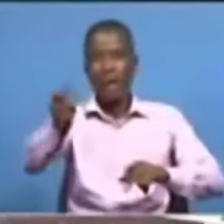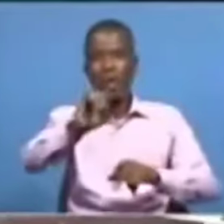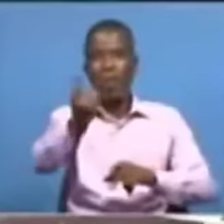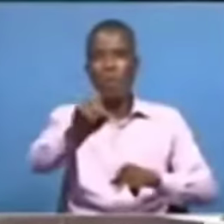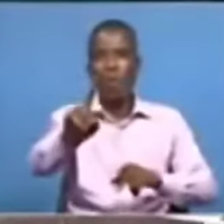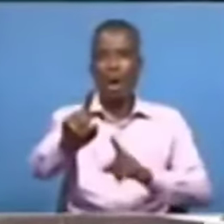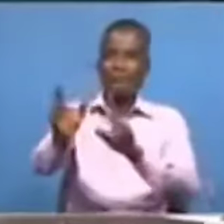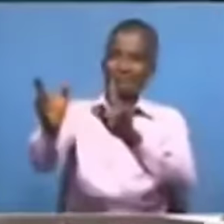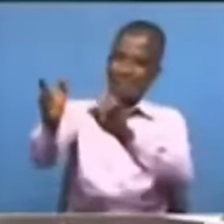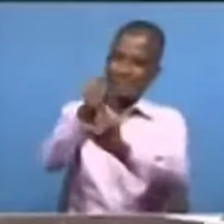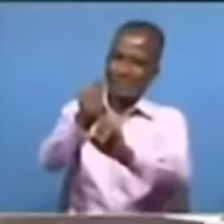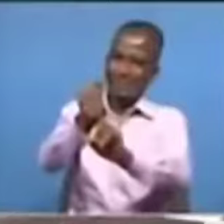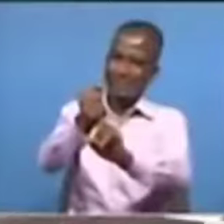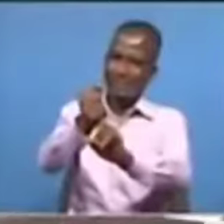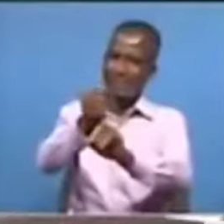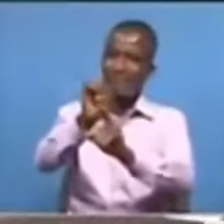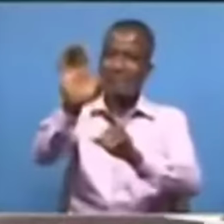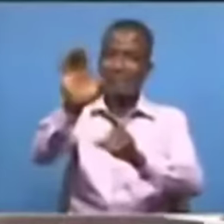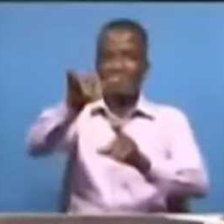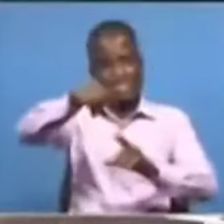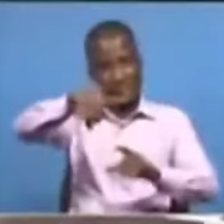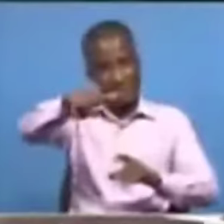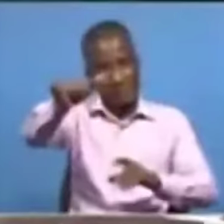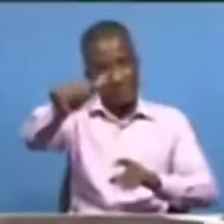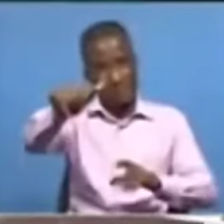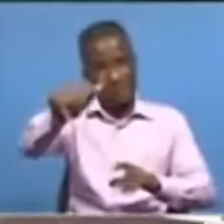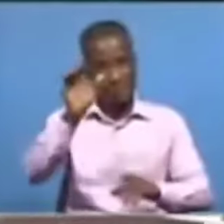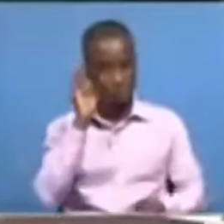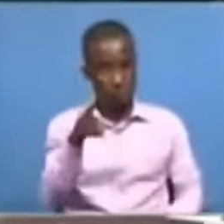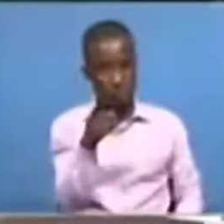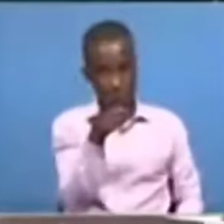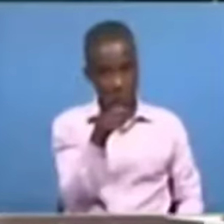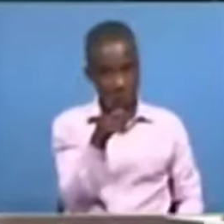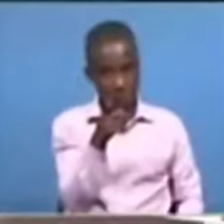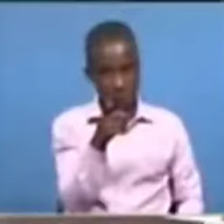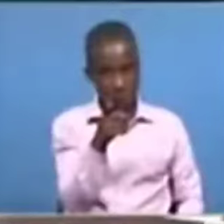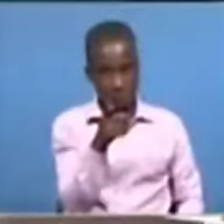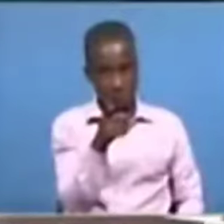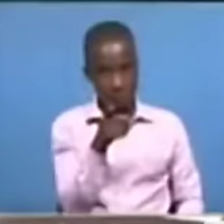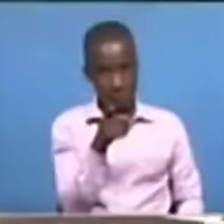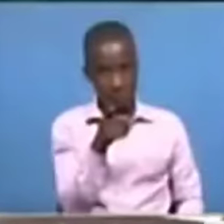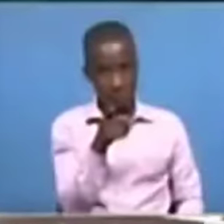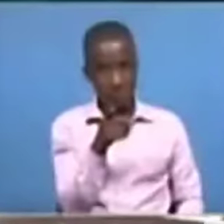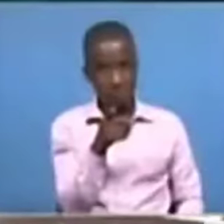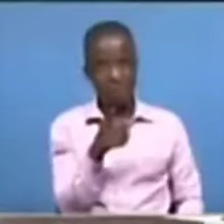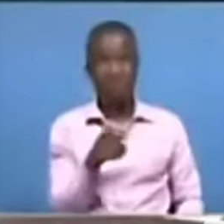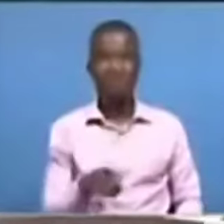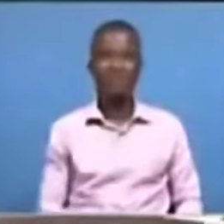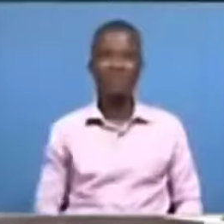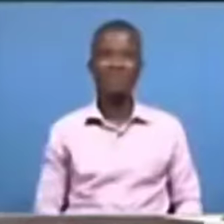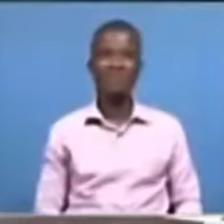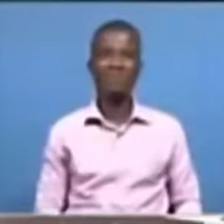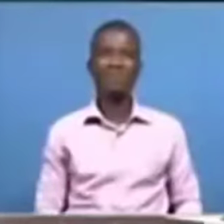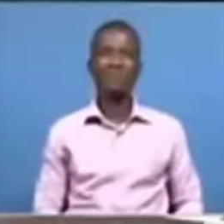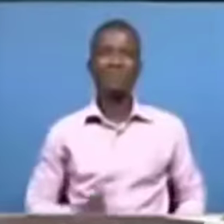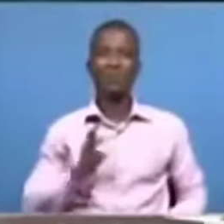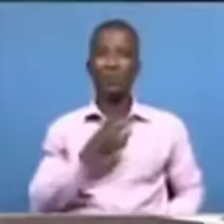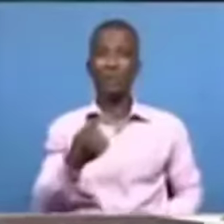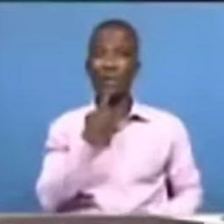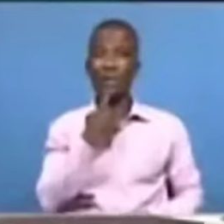her accountable, as has been the talk all throughout? Okay. So the first one, are we disappointed? Yes,